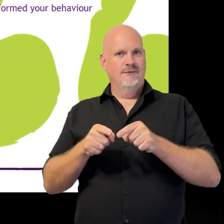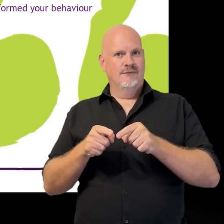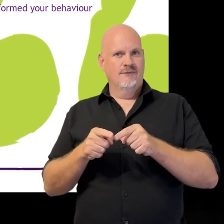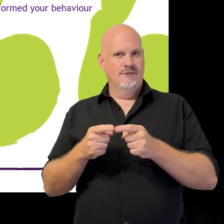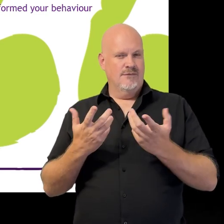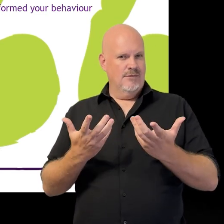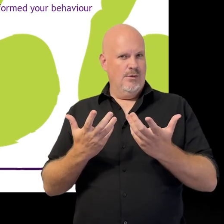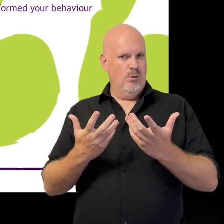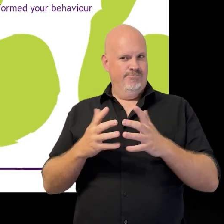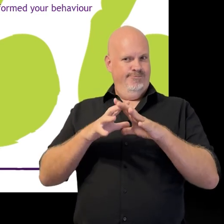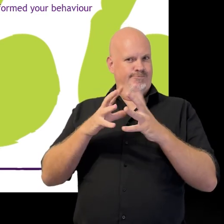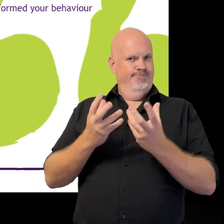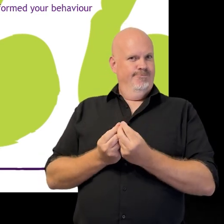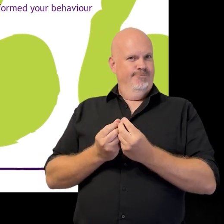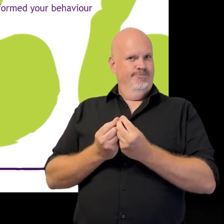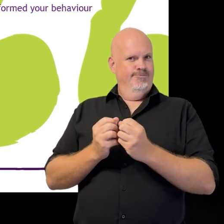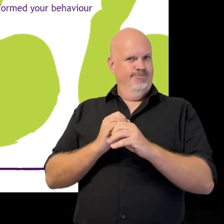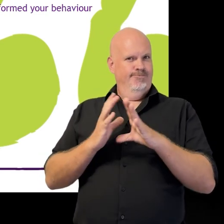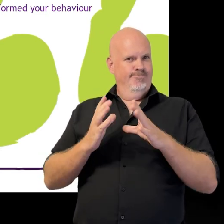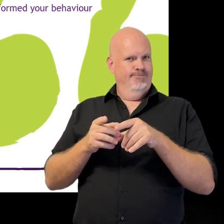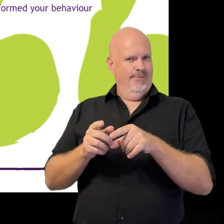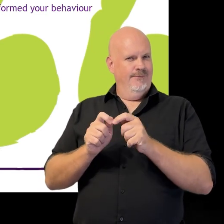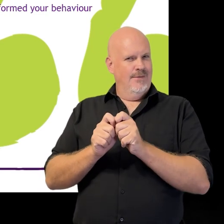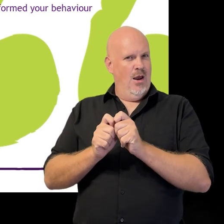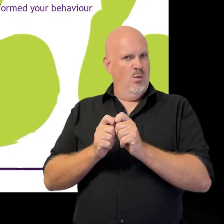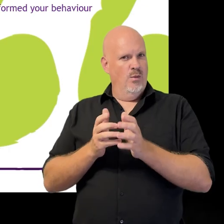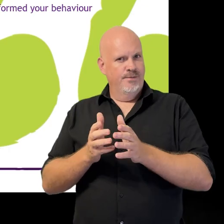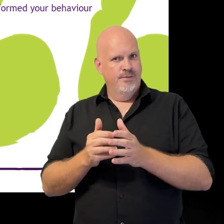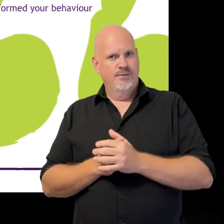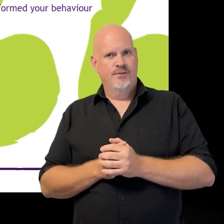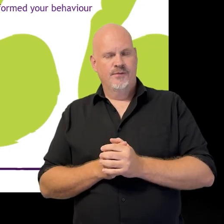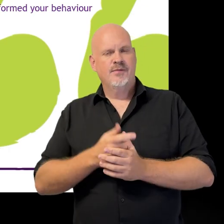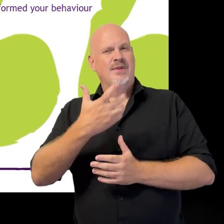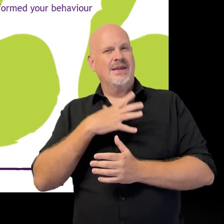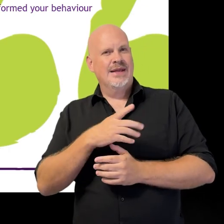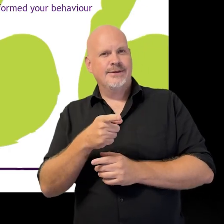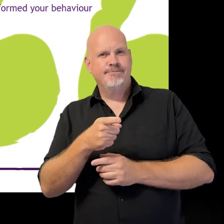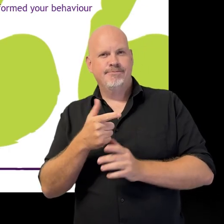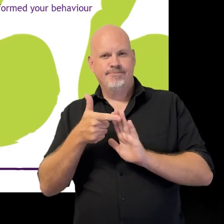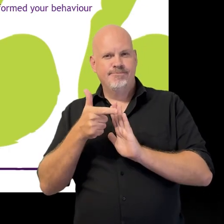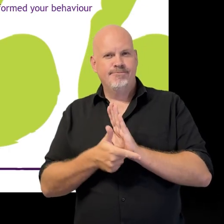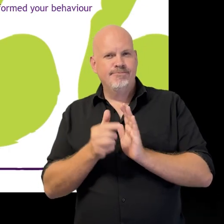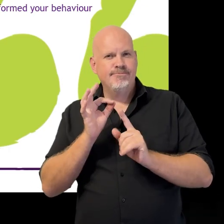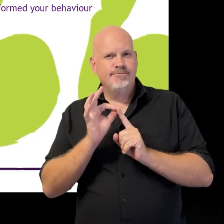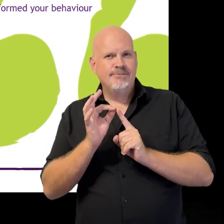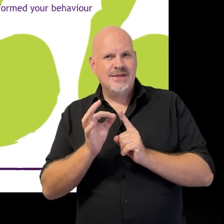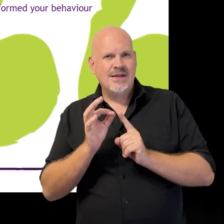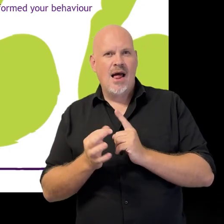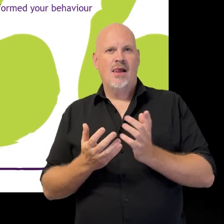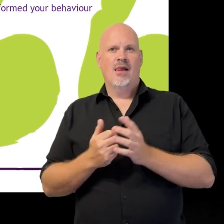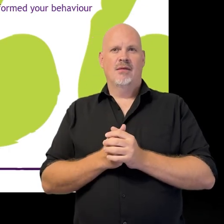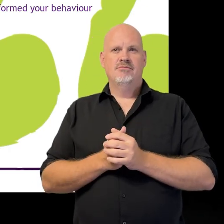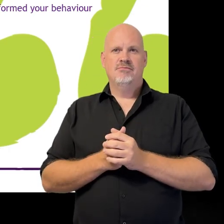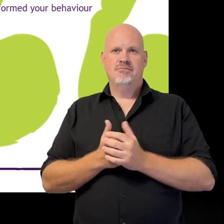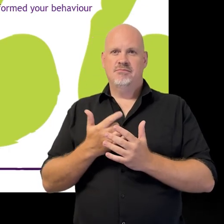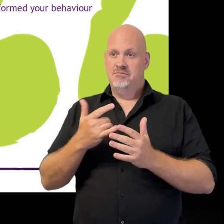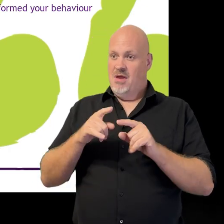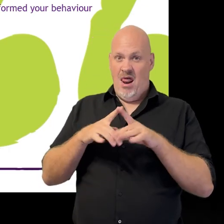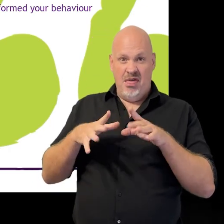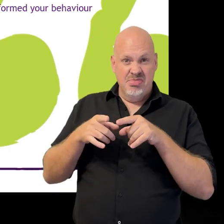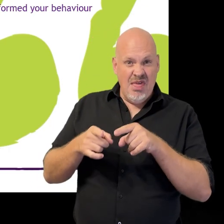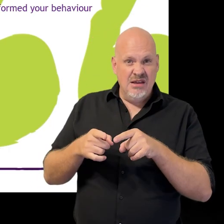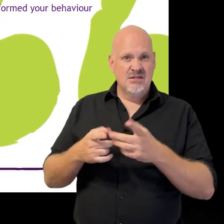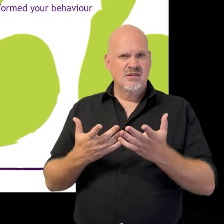up with your own. And the examples we've used there are equality and fairness. So if